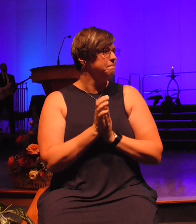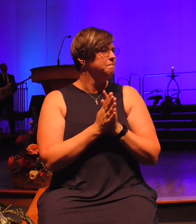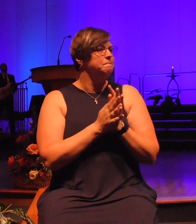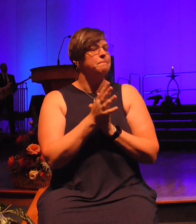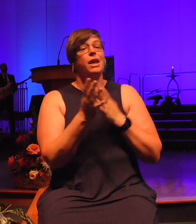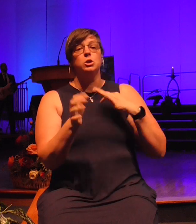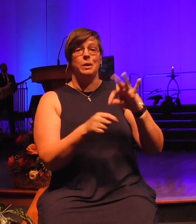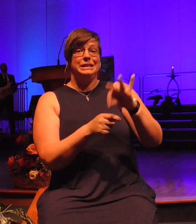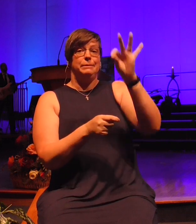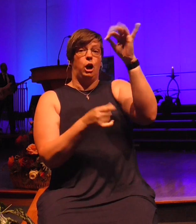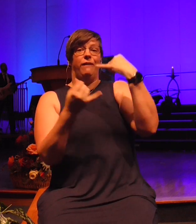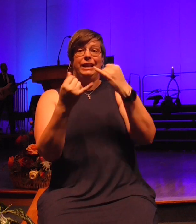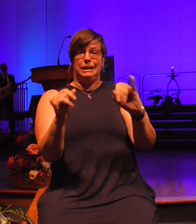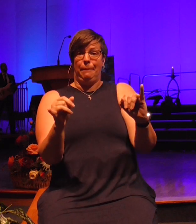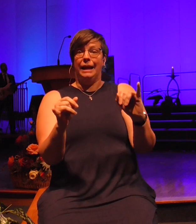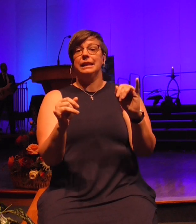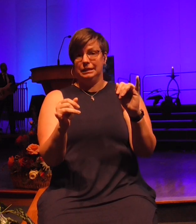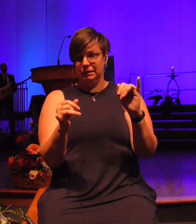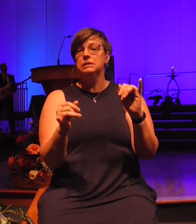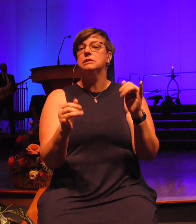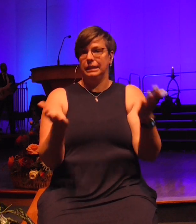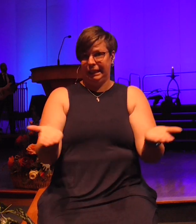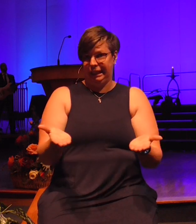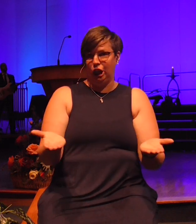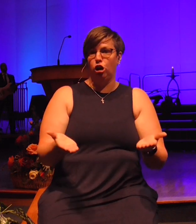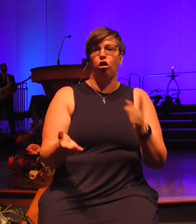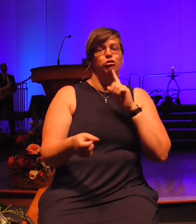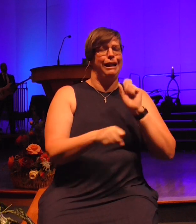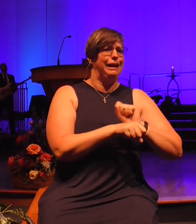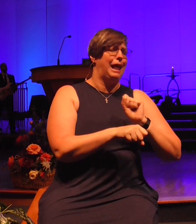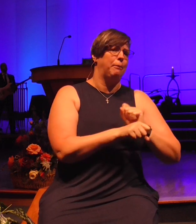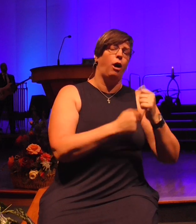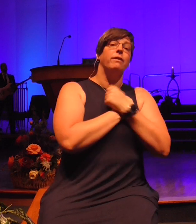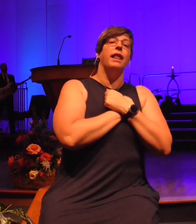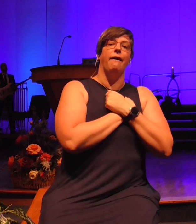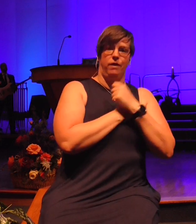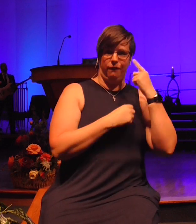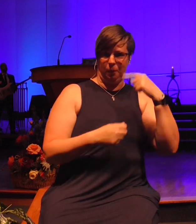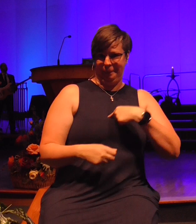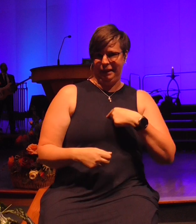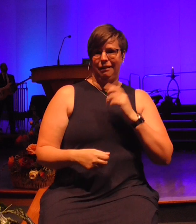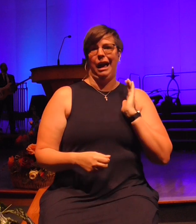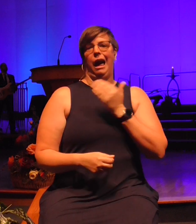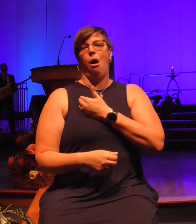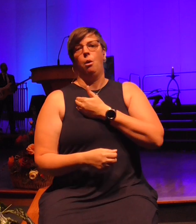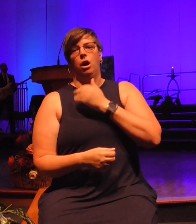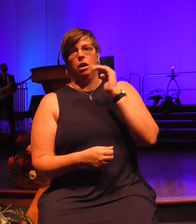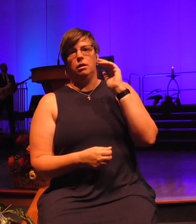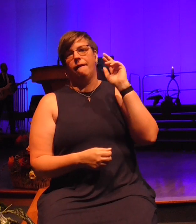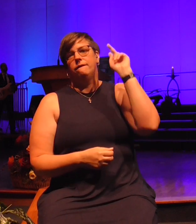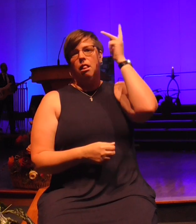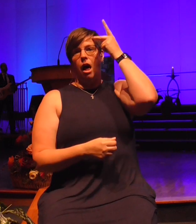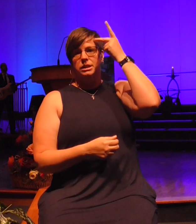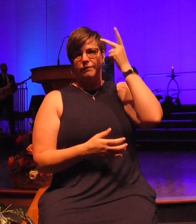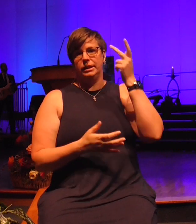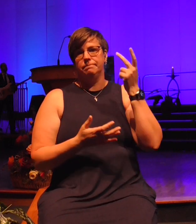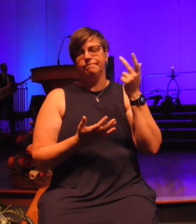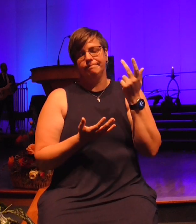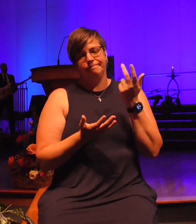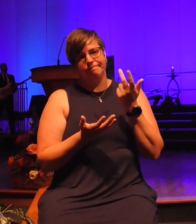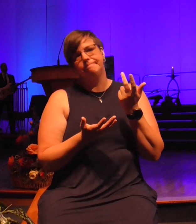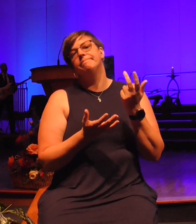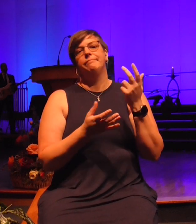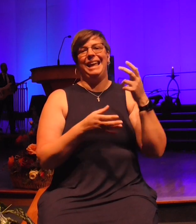The Spirit of Independence service here at Mile High Church is a labor of love for me because our philosophy is based in ancient